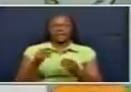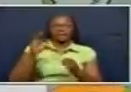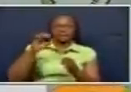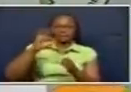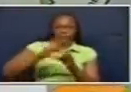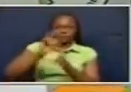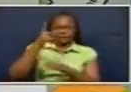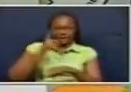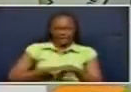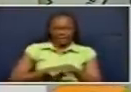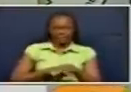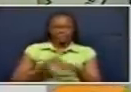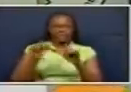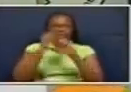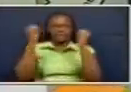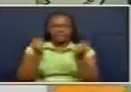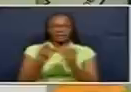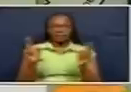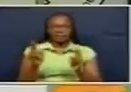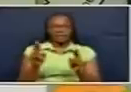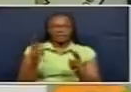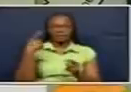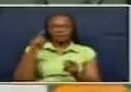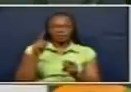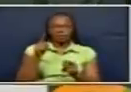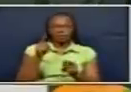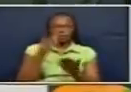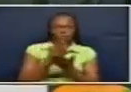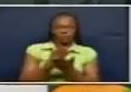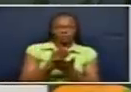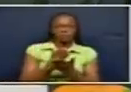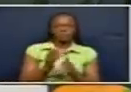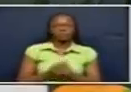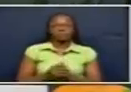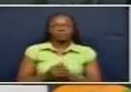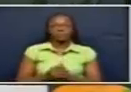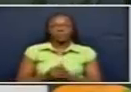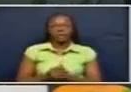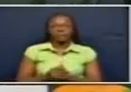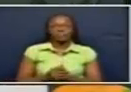time. Okay. The system is ready for identification. She will be identified.